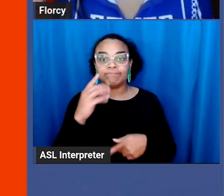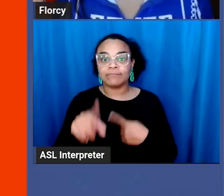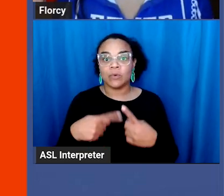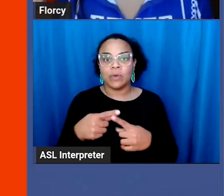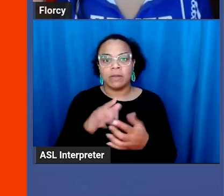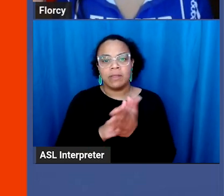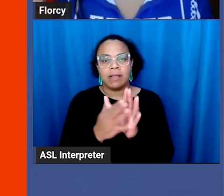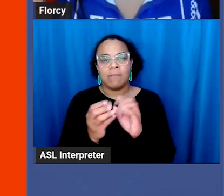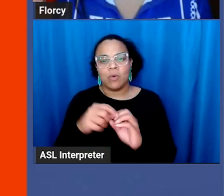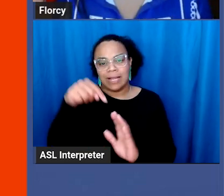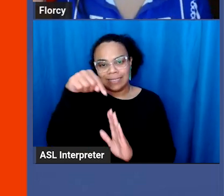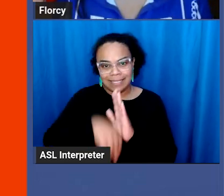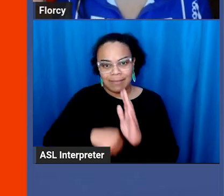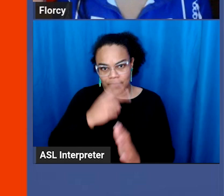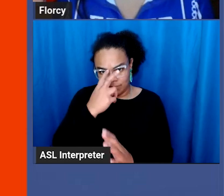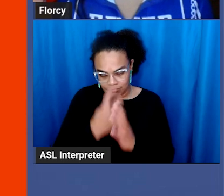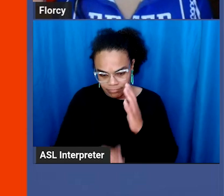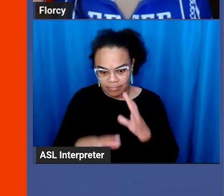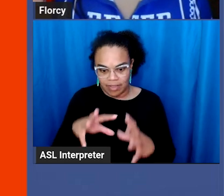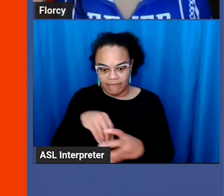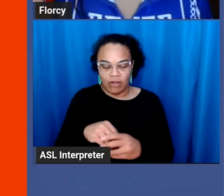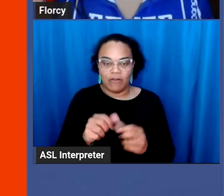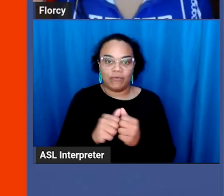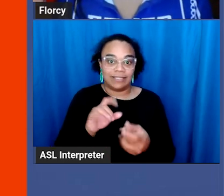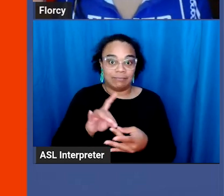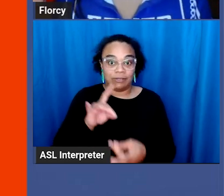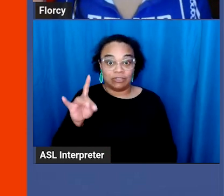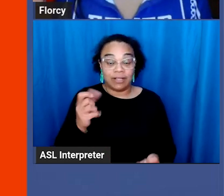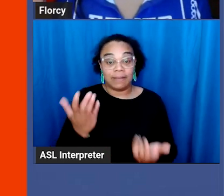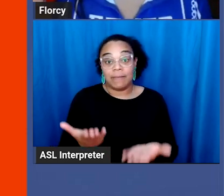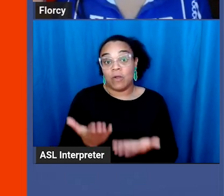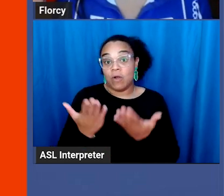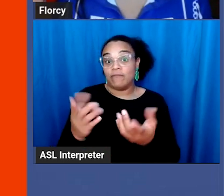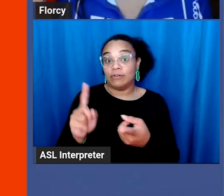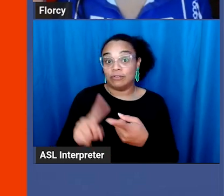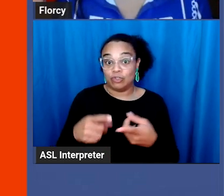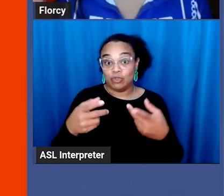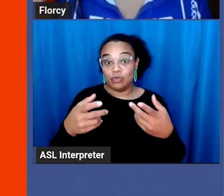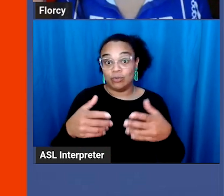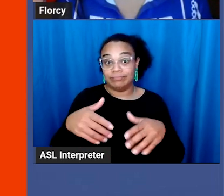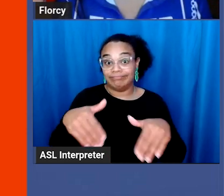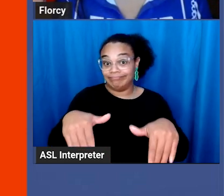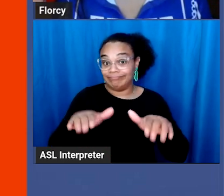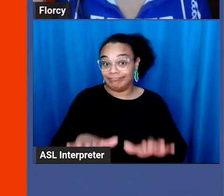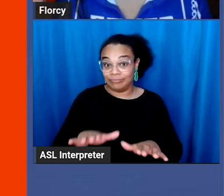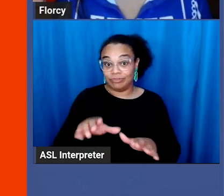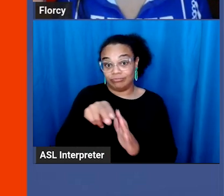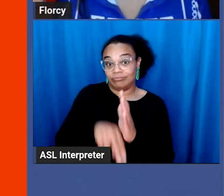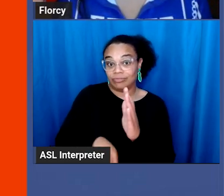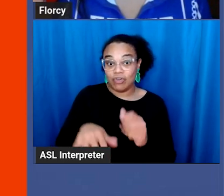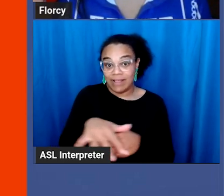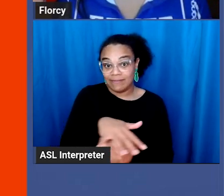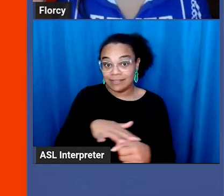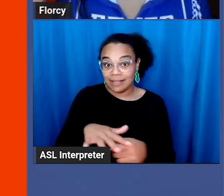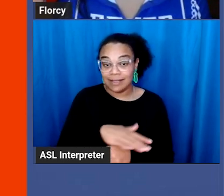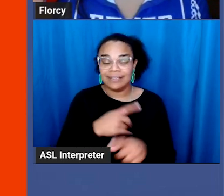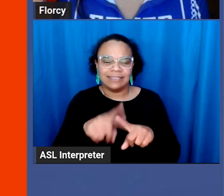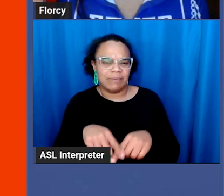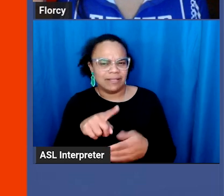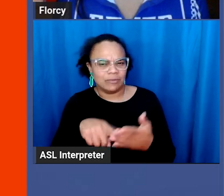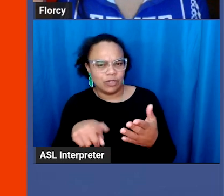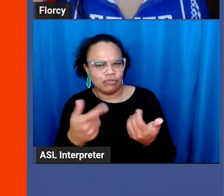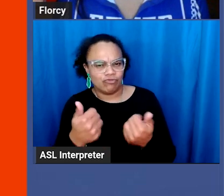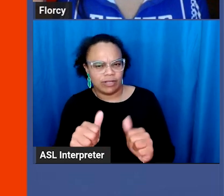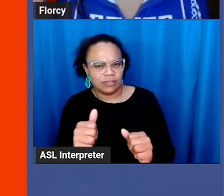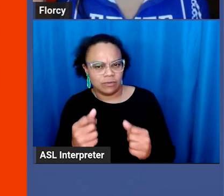like spirituality, like offers to a gravesite, like it just depends like what you're trying to work with and like what you're trying to accomplish. But I think like at